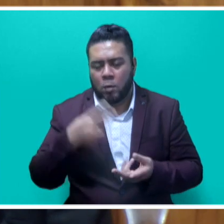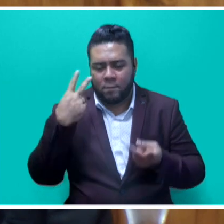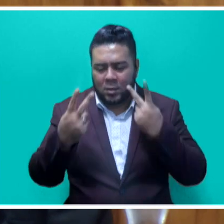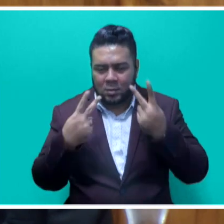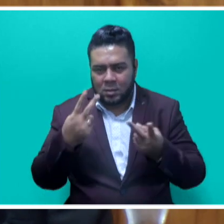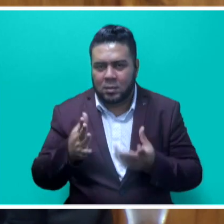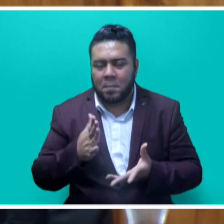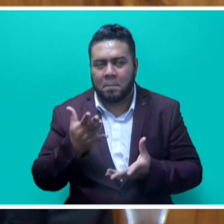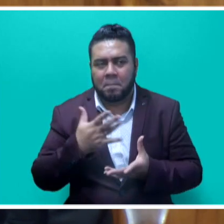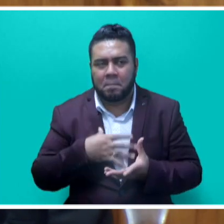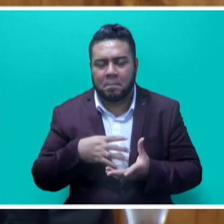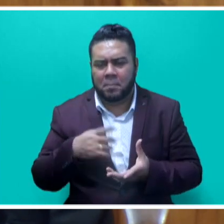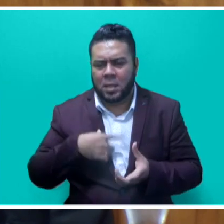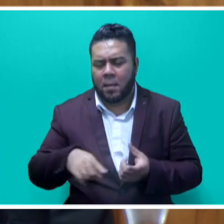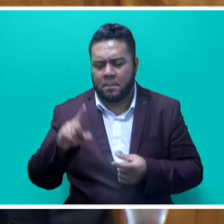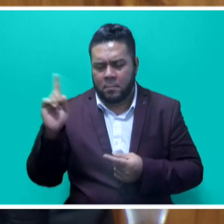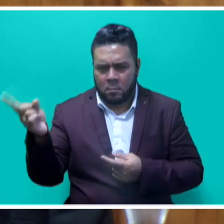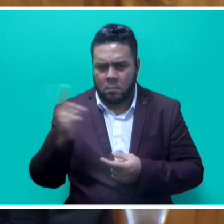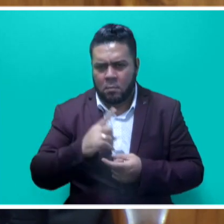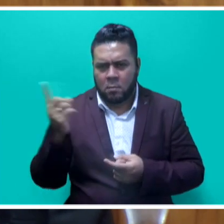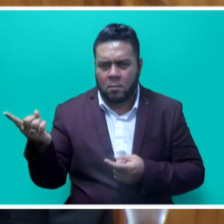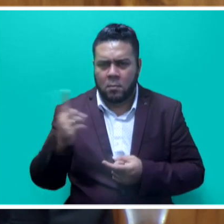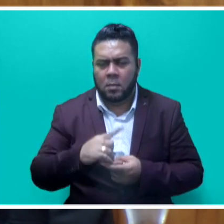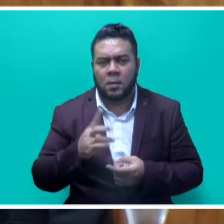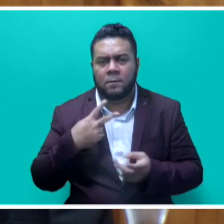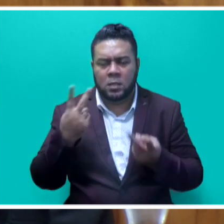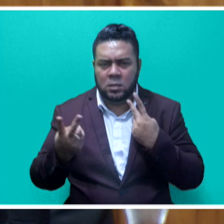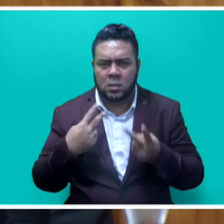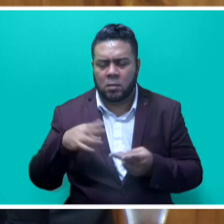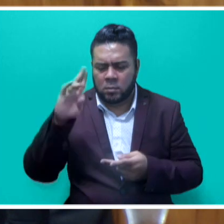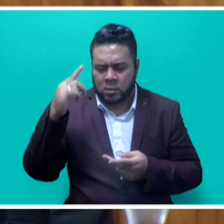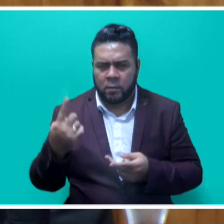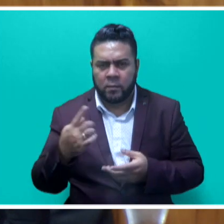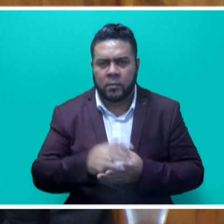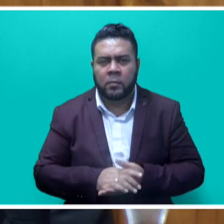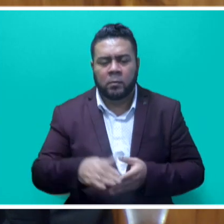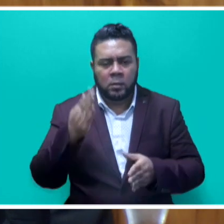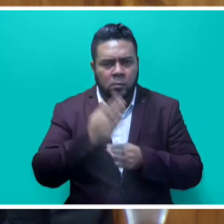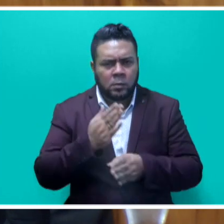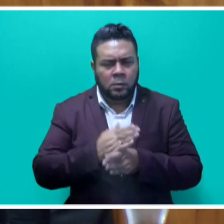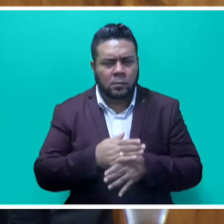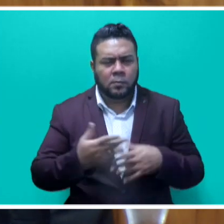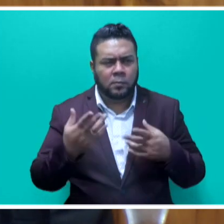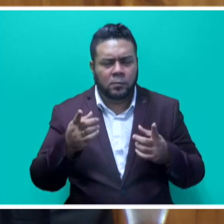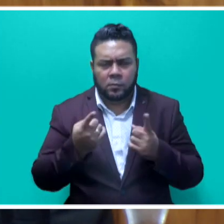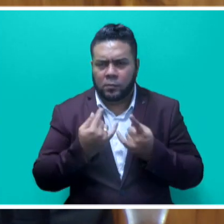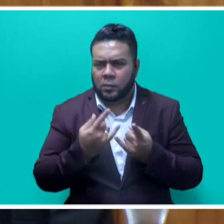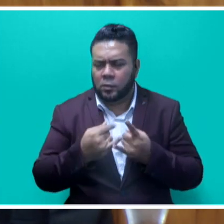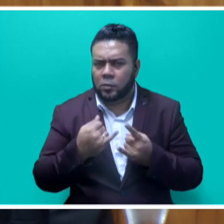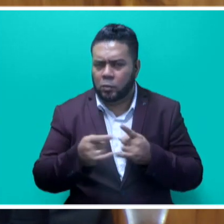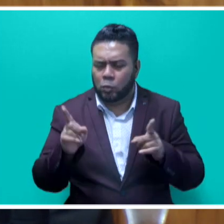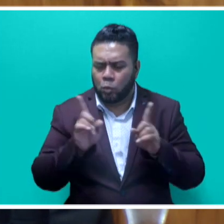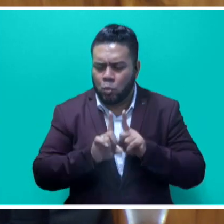often becoming repeat visitors themselves. Mr. Speaker, sir, we have been working very closely with Tourism Fiji in